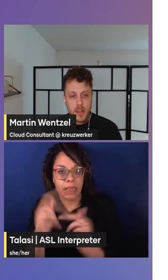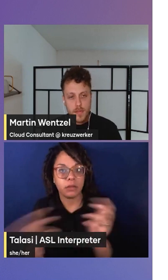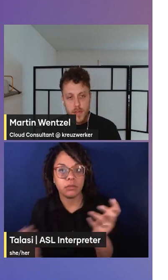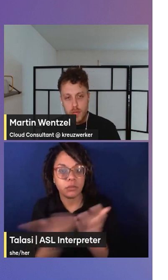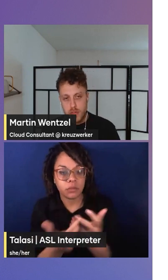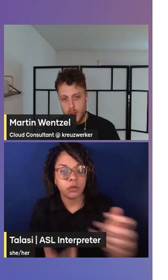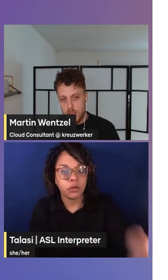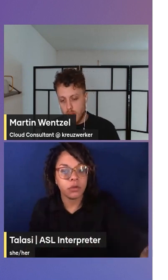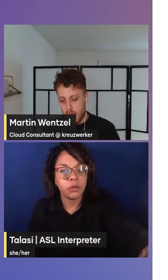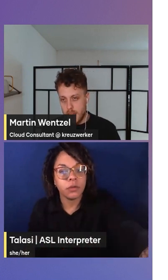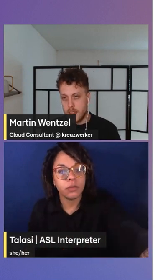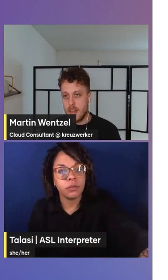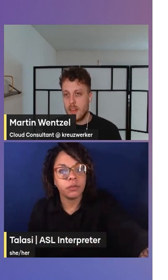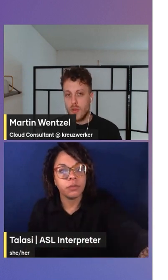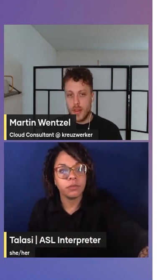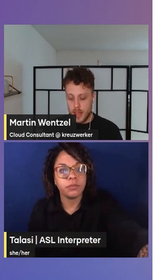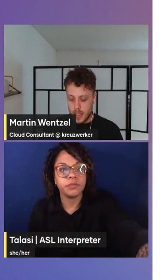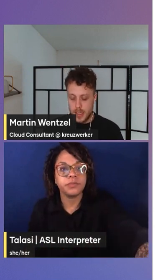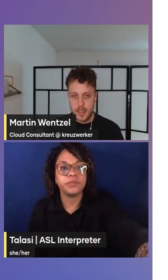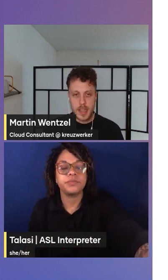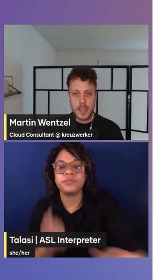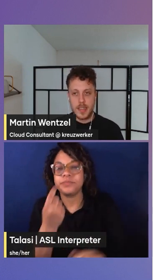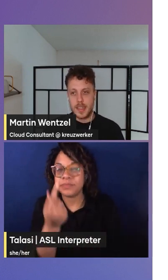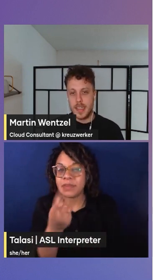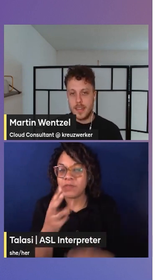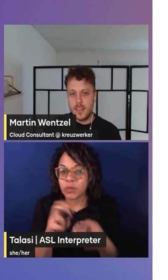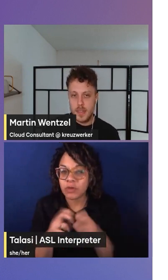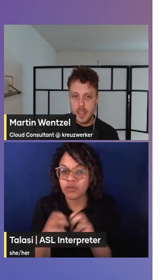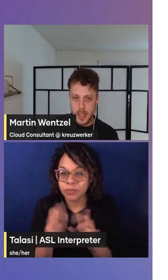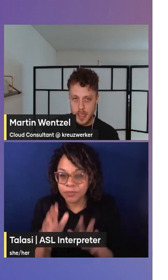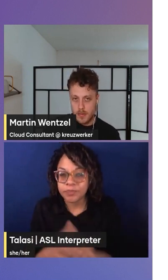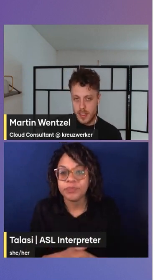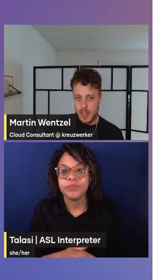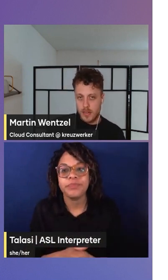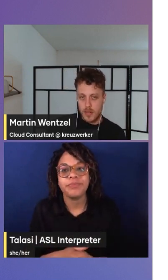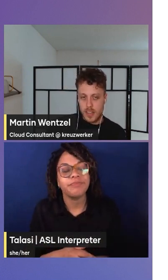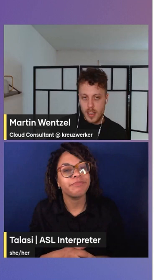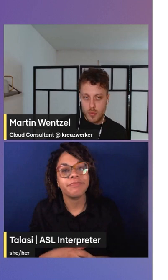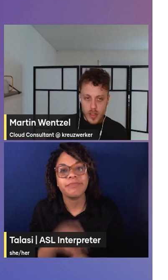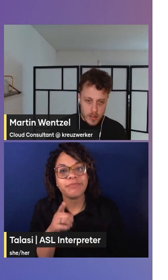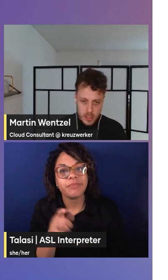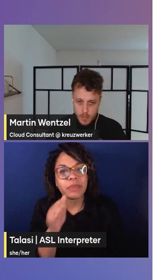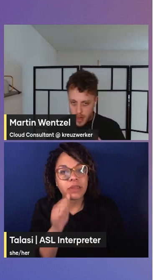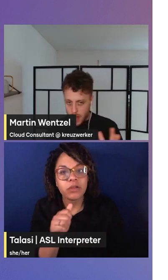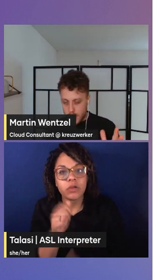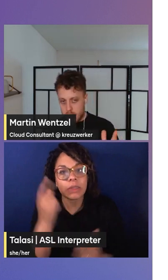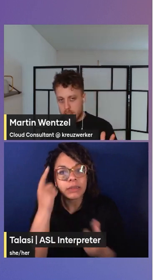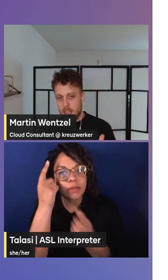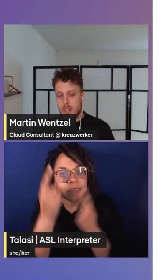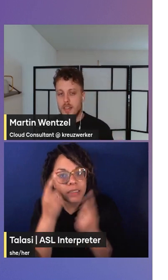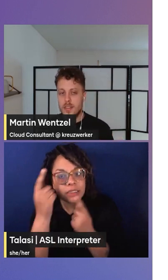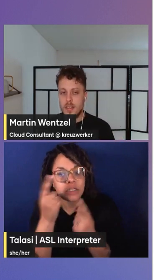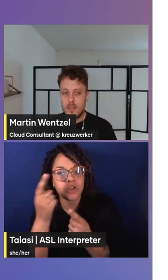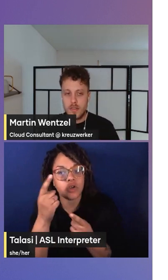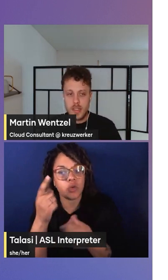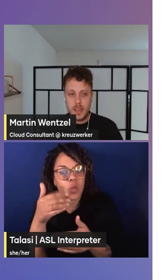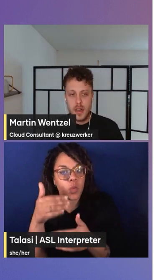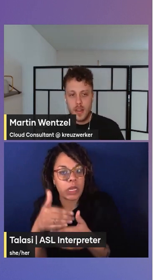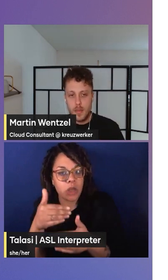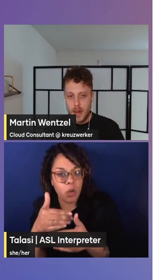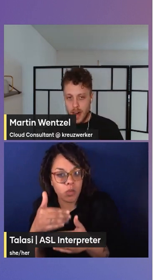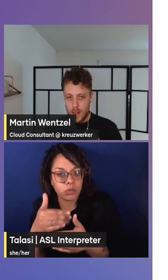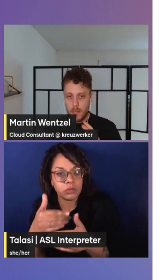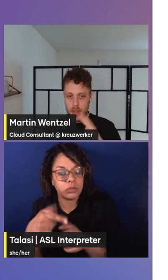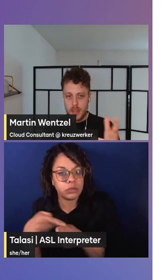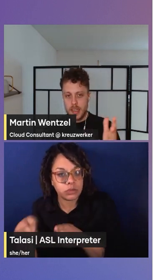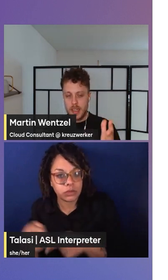There were a few problems with that. The one thing is that it didn't really take into account Windows paths. So